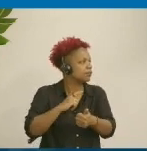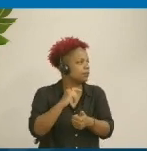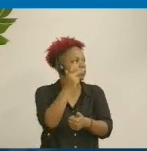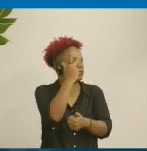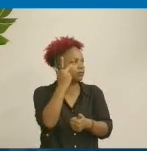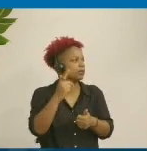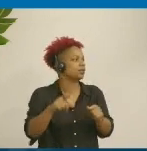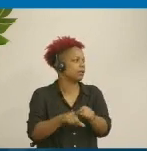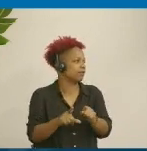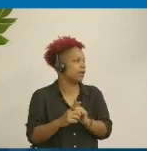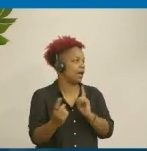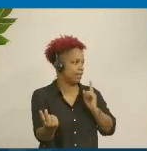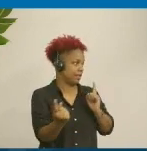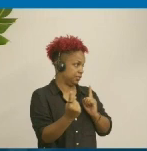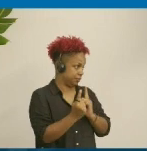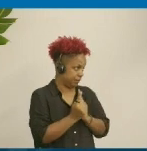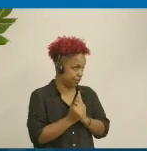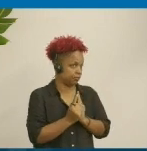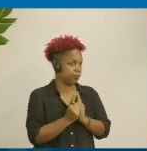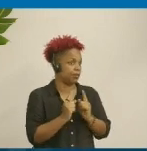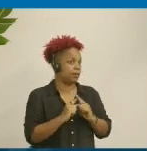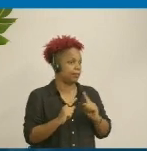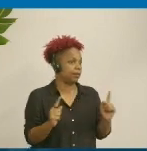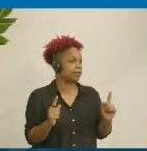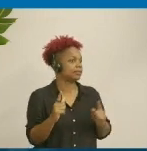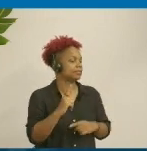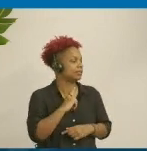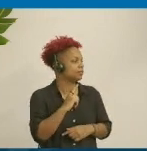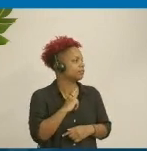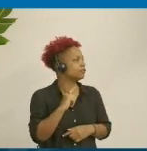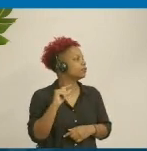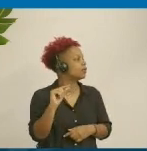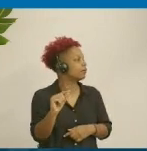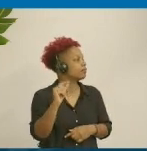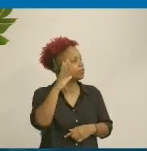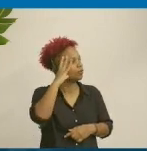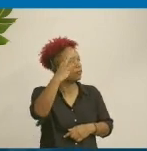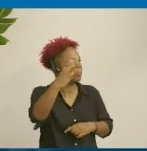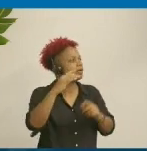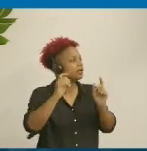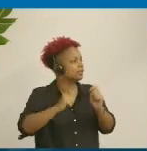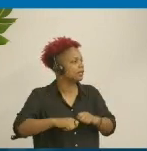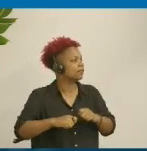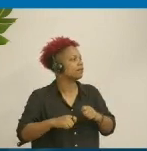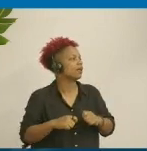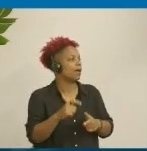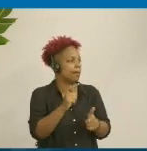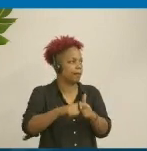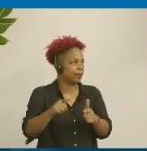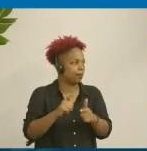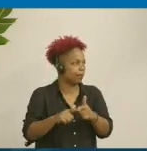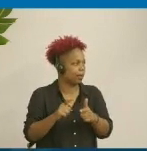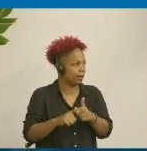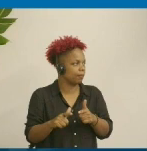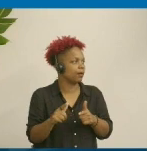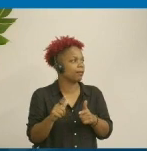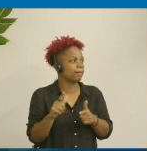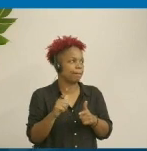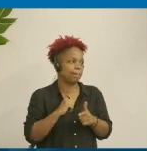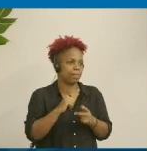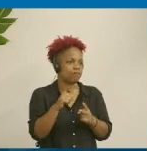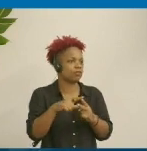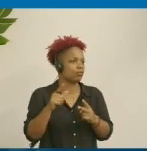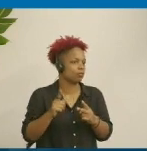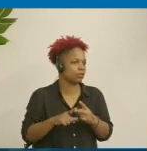that this solution tackles two problems. First, the lack of access to healthcare for homeless people, but